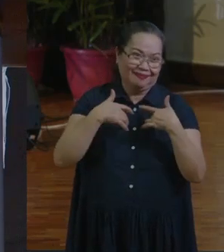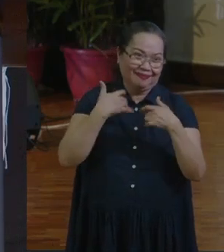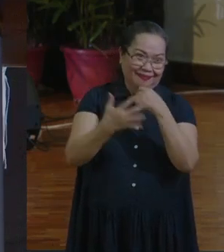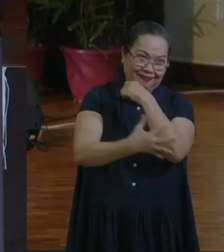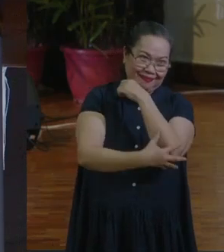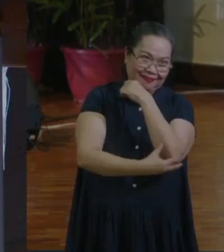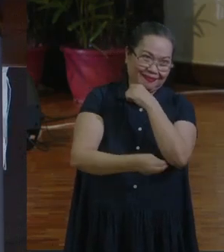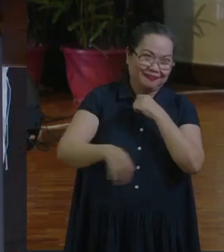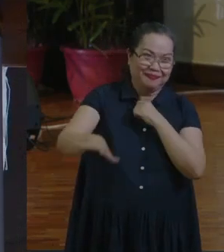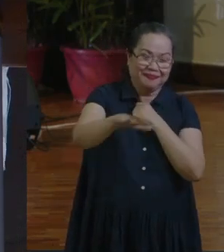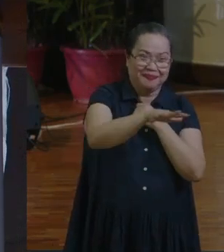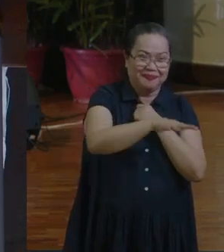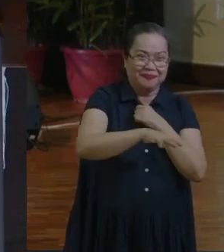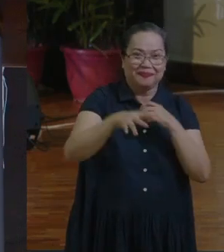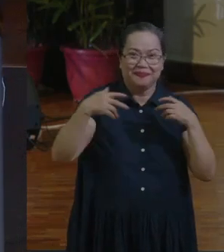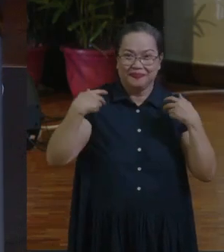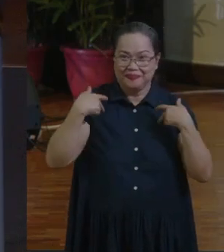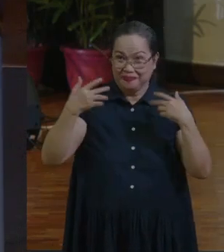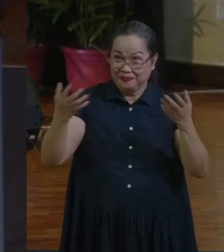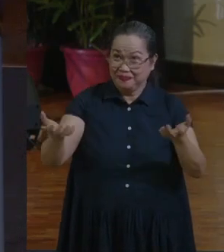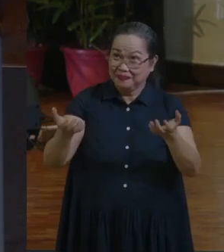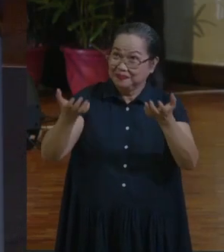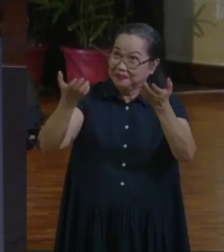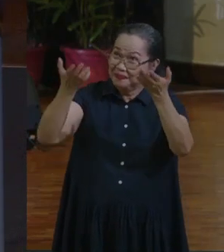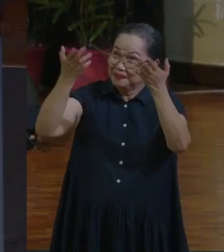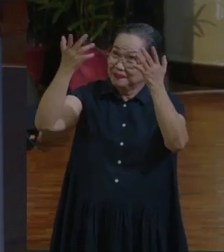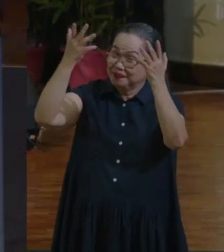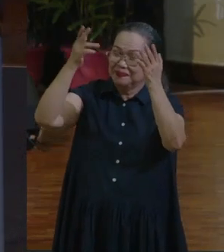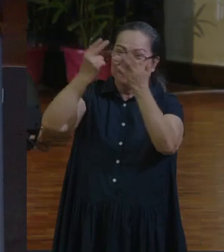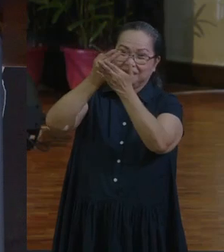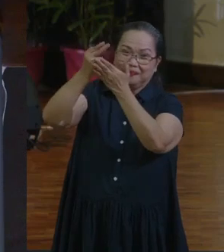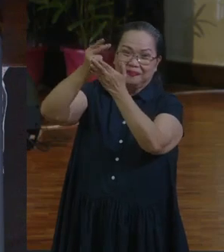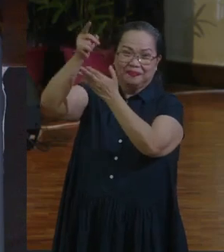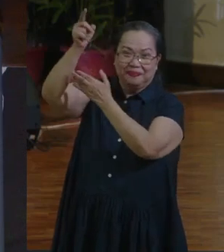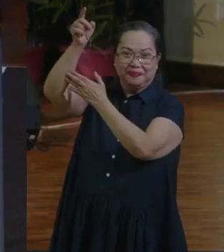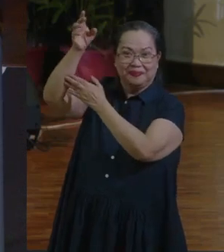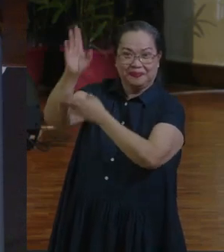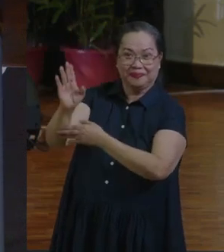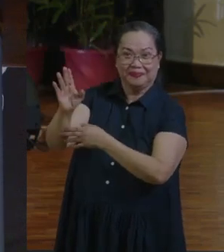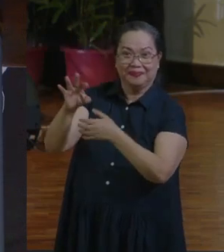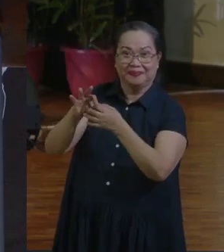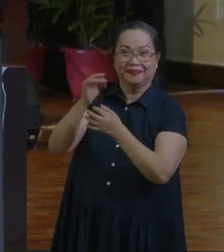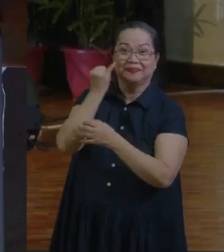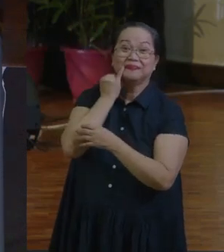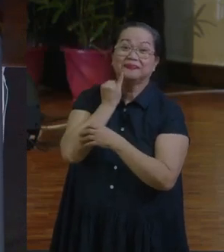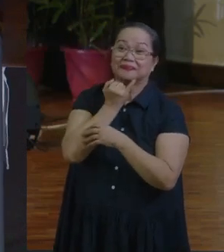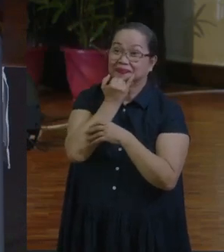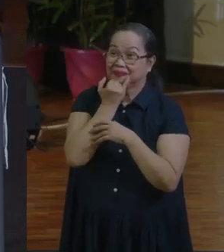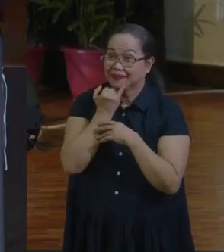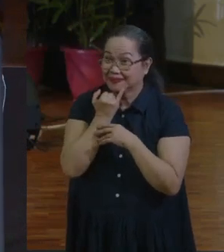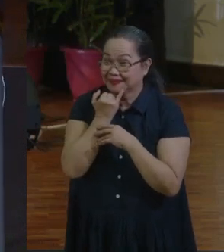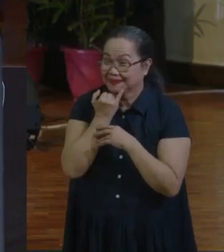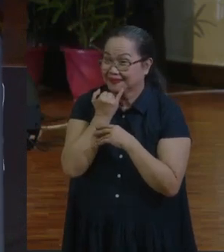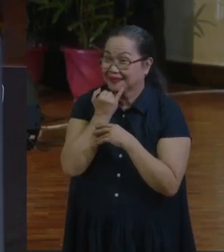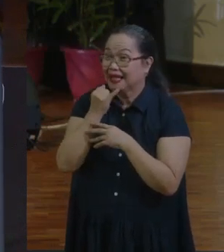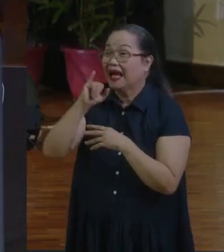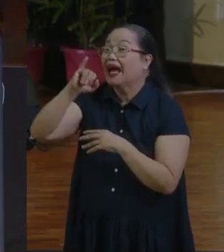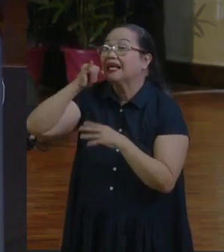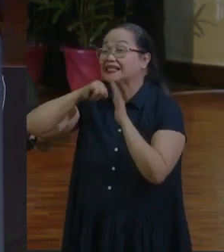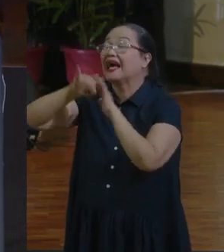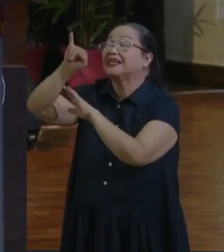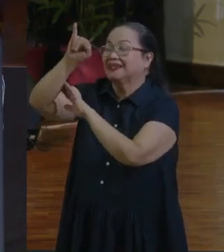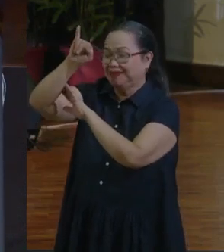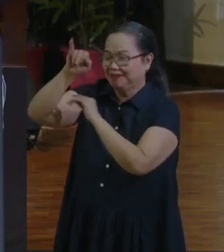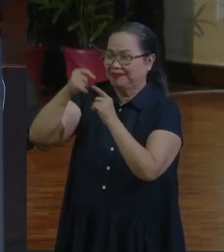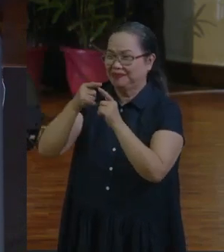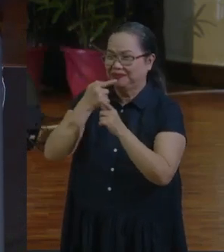among mankind shall exalt in the Holy One of Israel. Ito po ay pangako